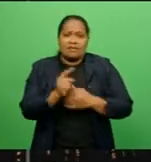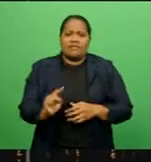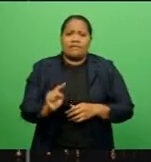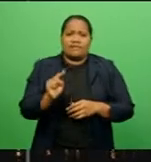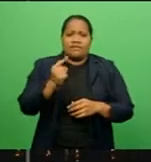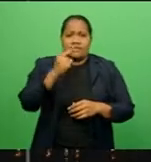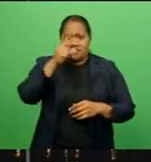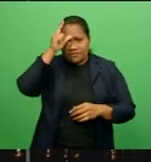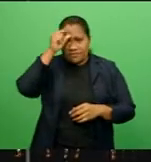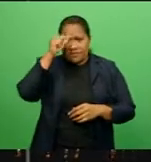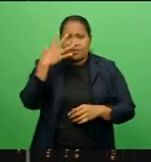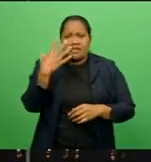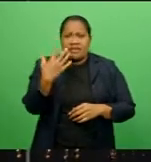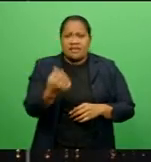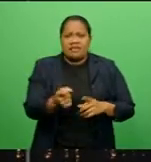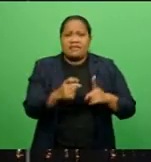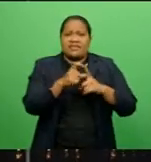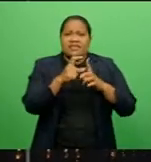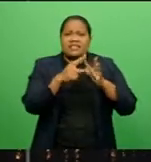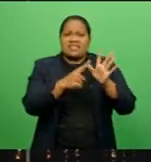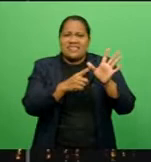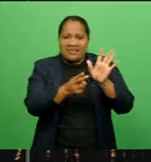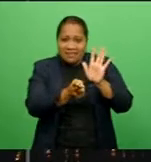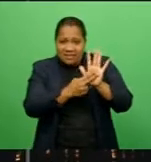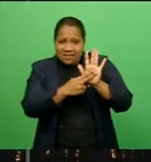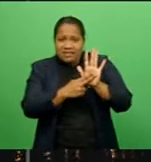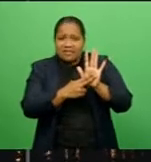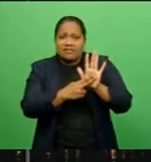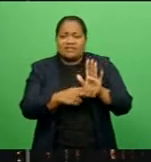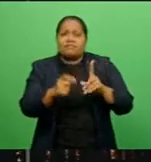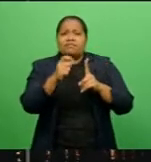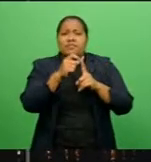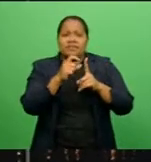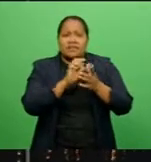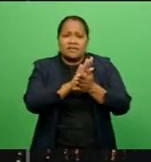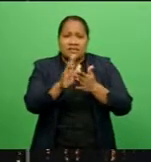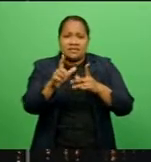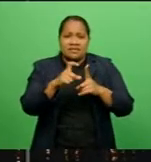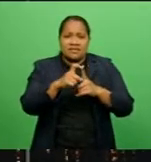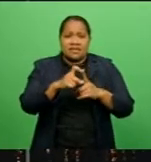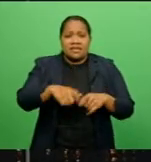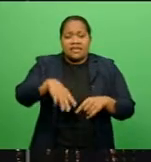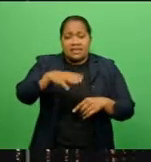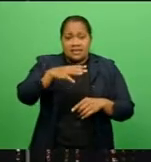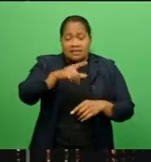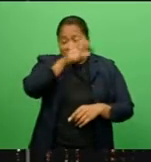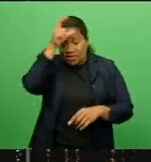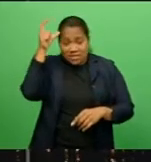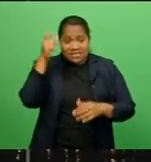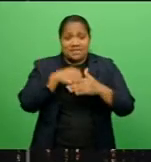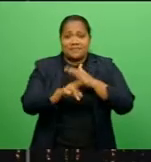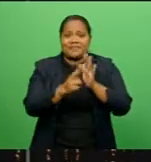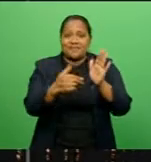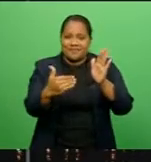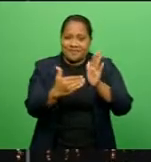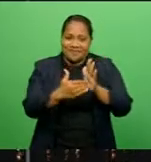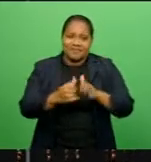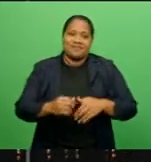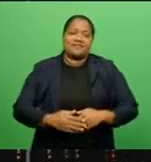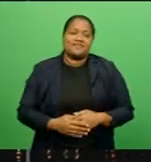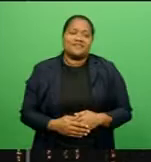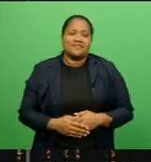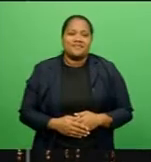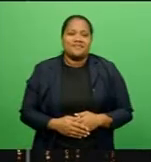of Doctoral School list and PhD in nursing from Massey University in New Zealand. Josina Nunga with